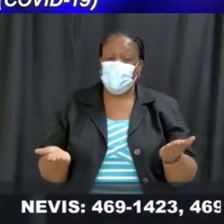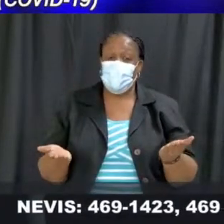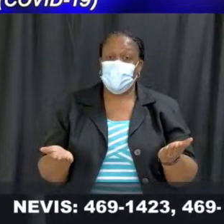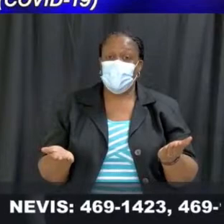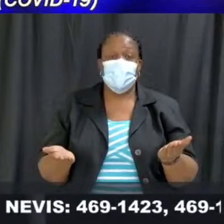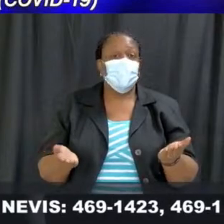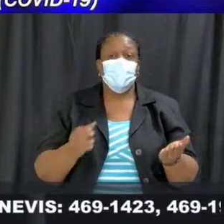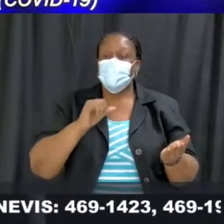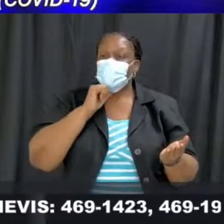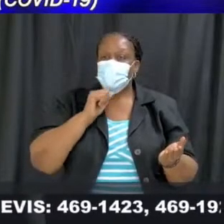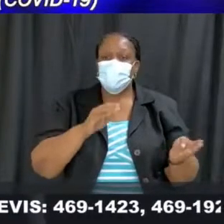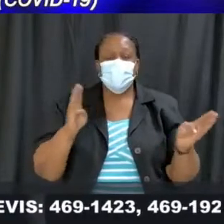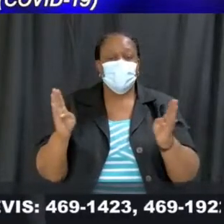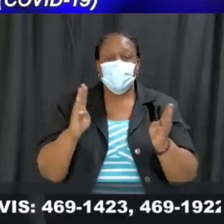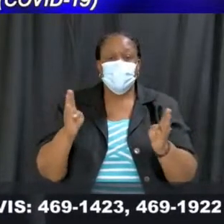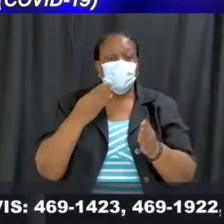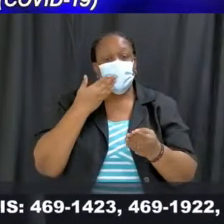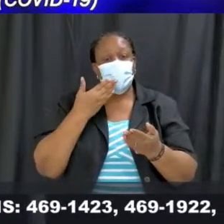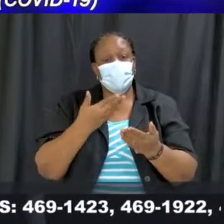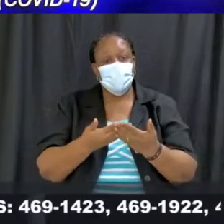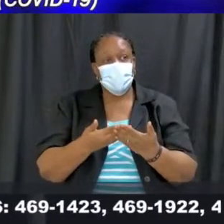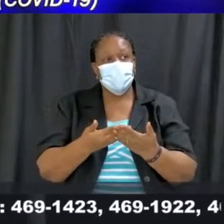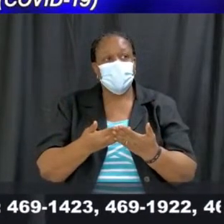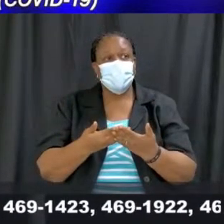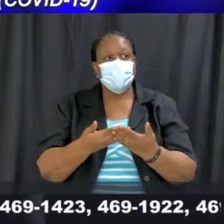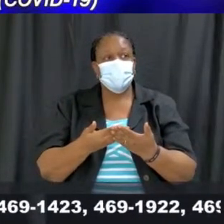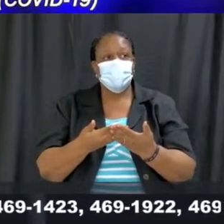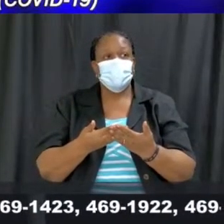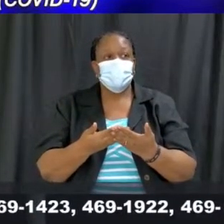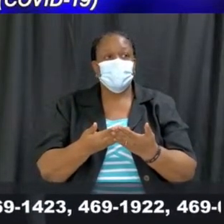are behaving like the proverbial